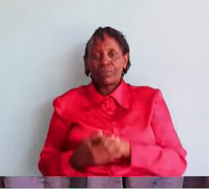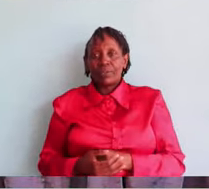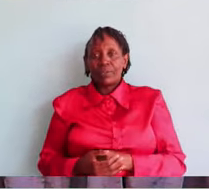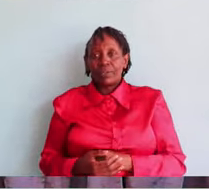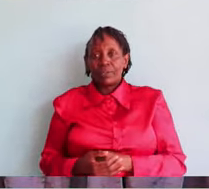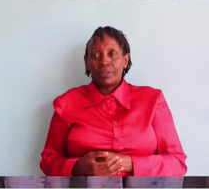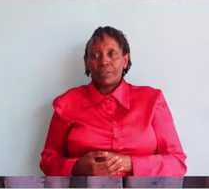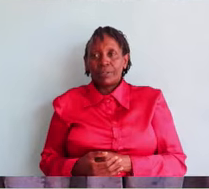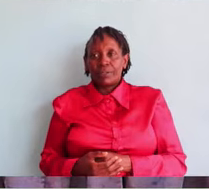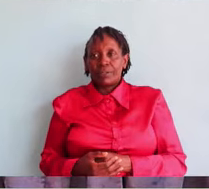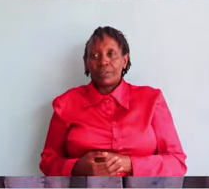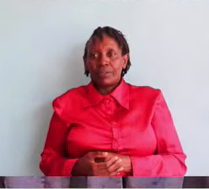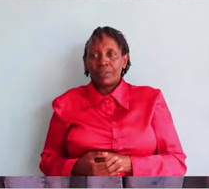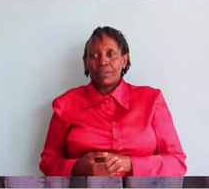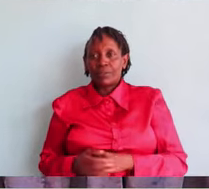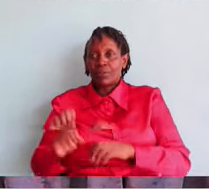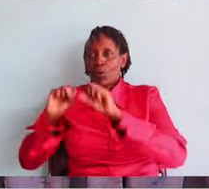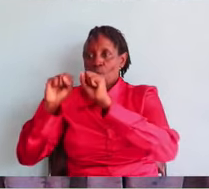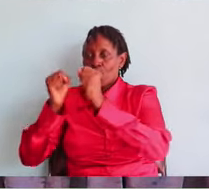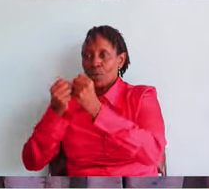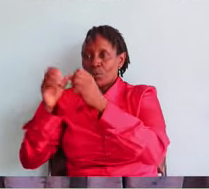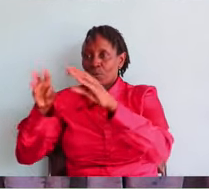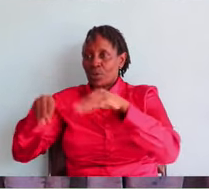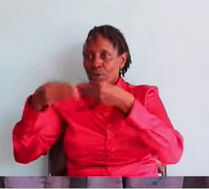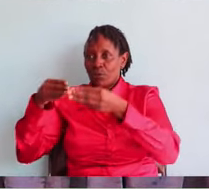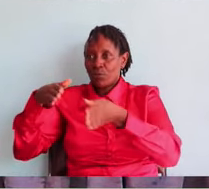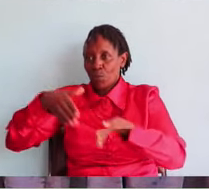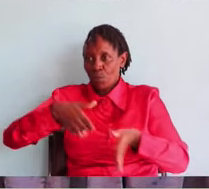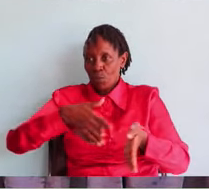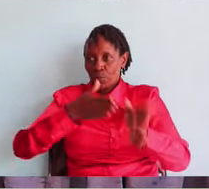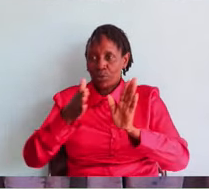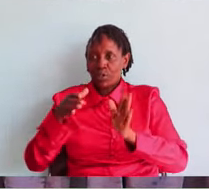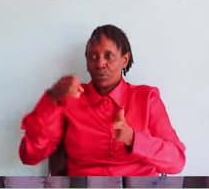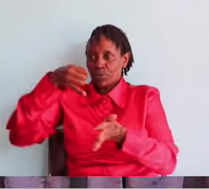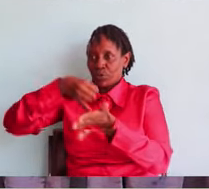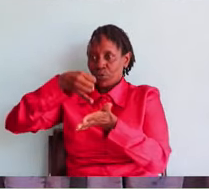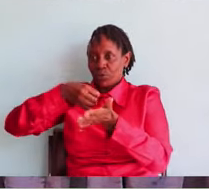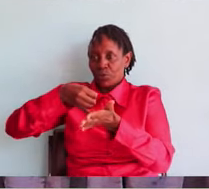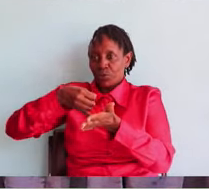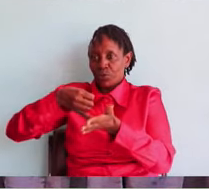believers in KCC, we provide opportunities to get involved in the life of